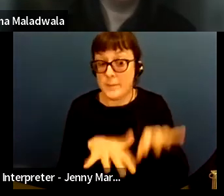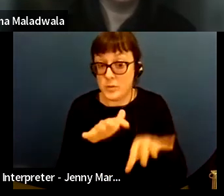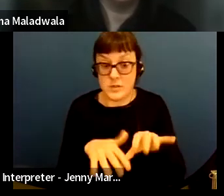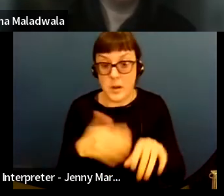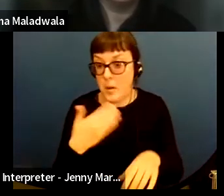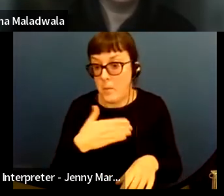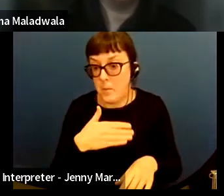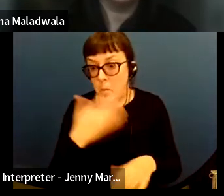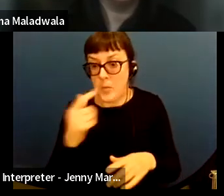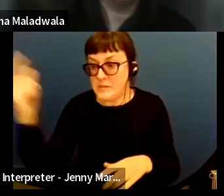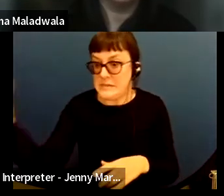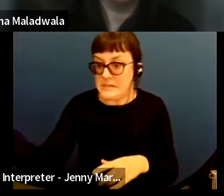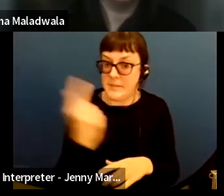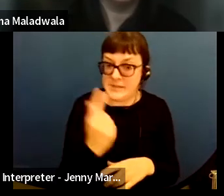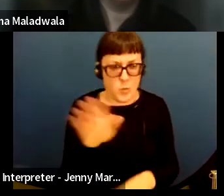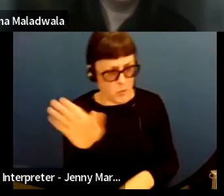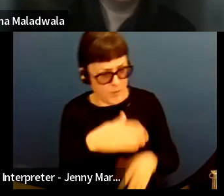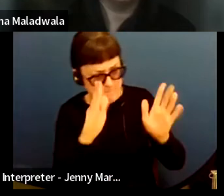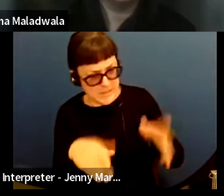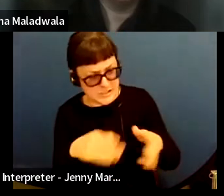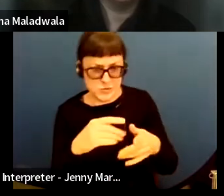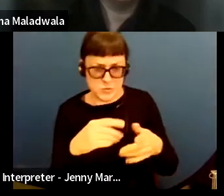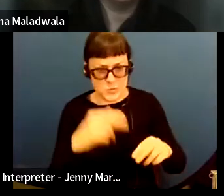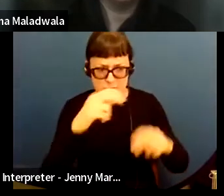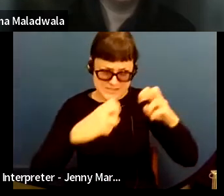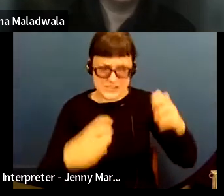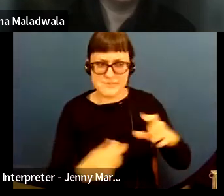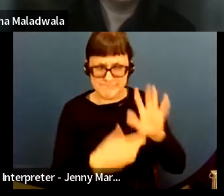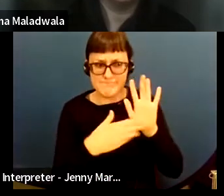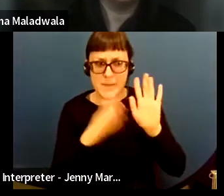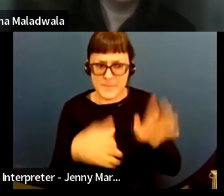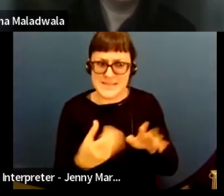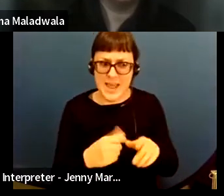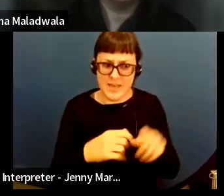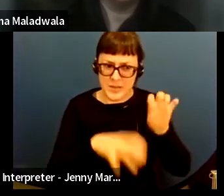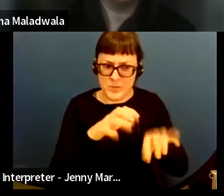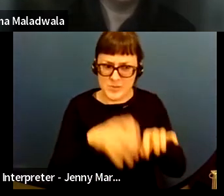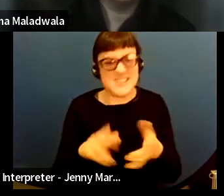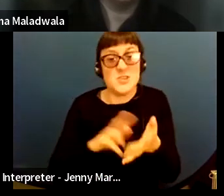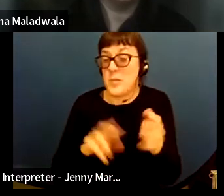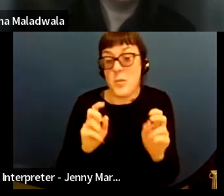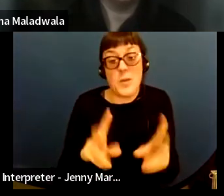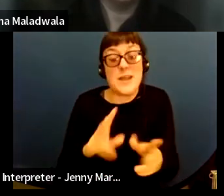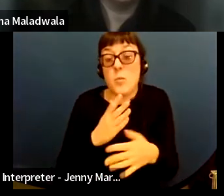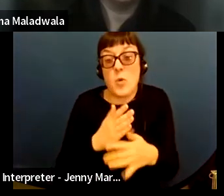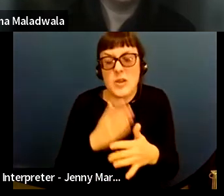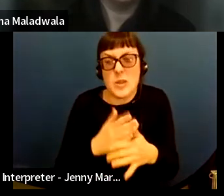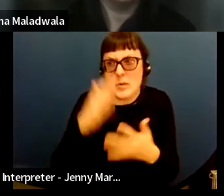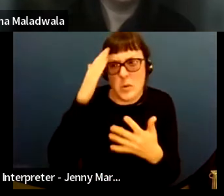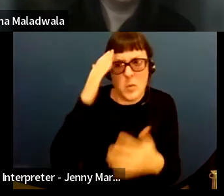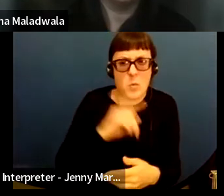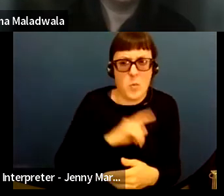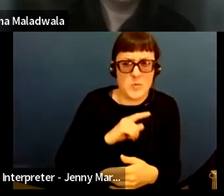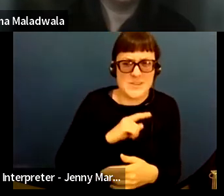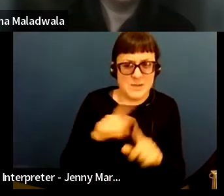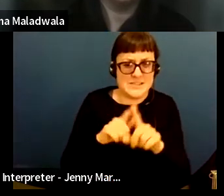to say that we needed to have computers. It's just the norm of the world of work. And I don't know why we are applying this sort of other